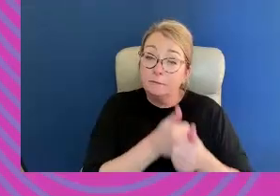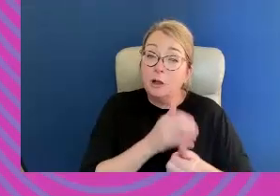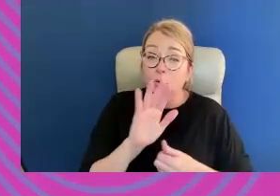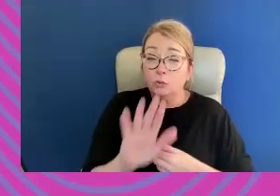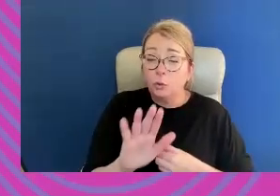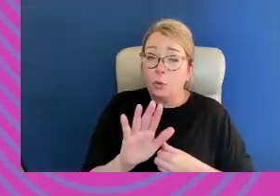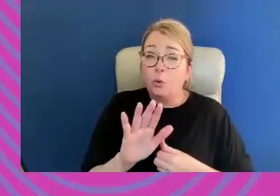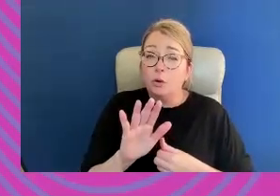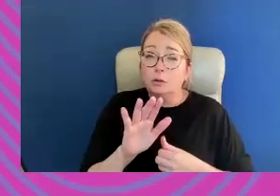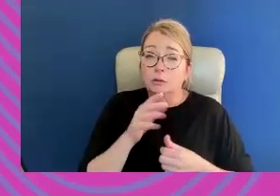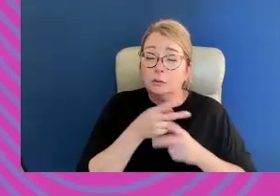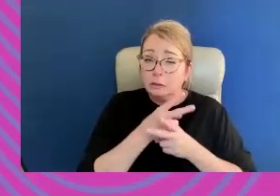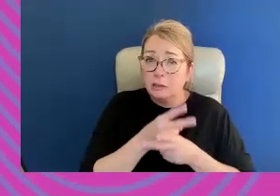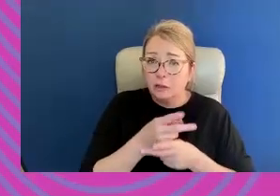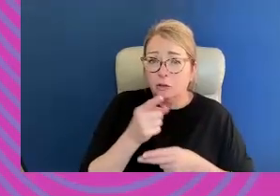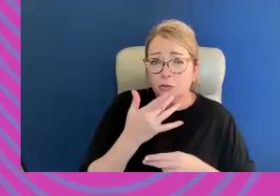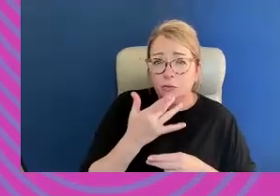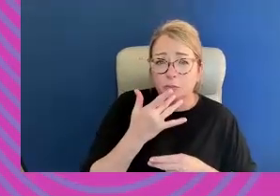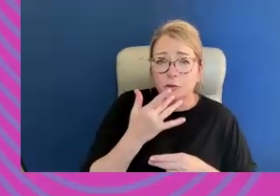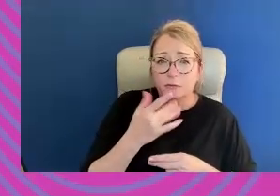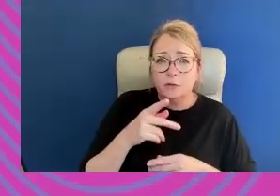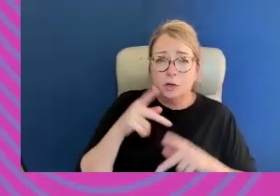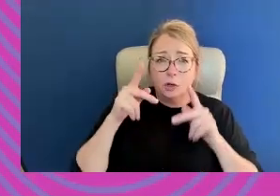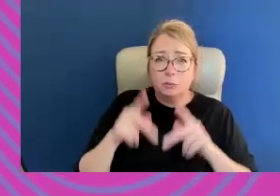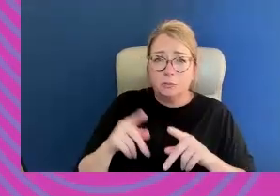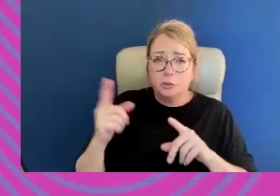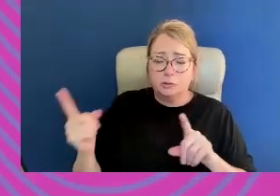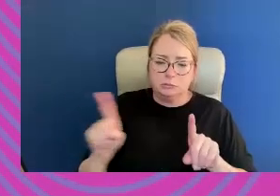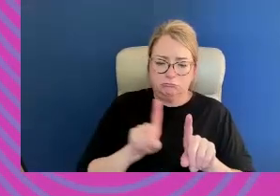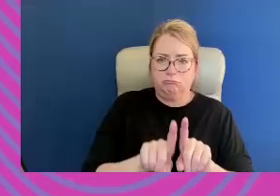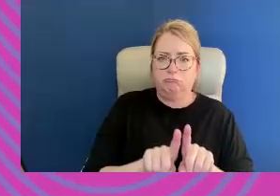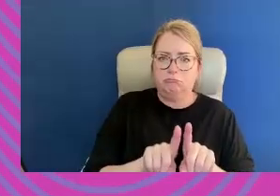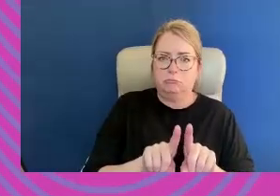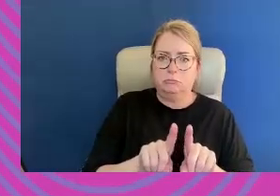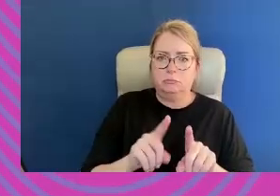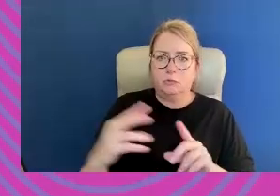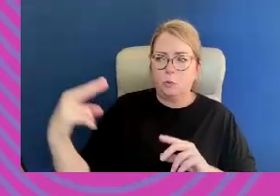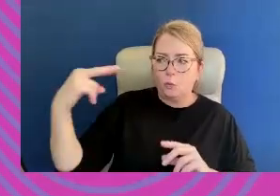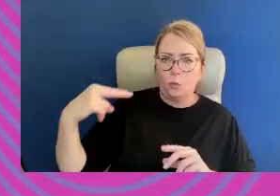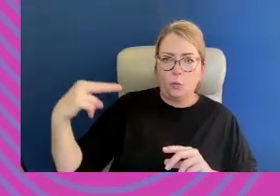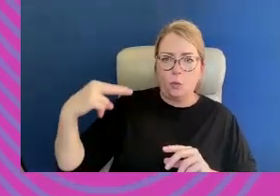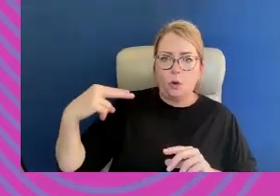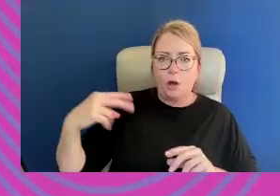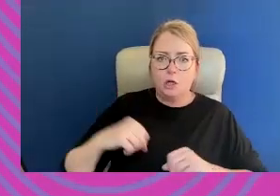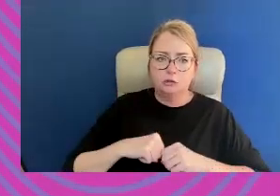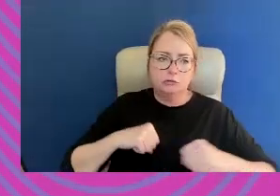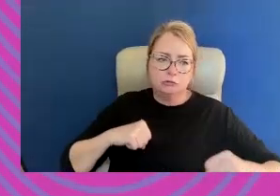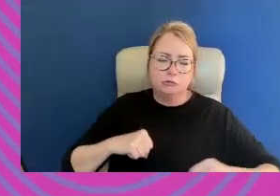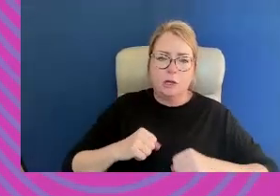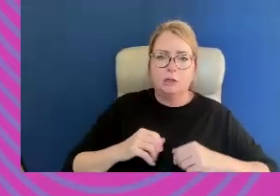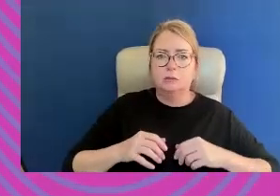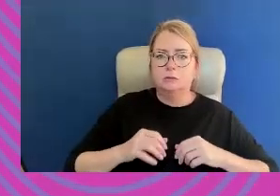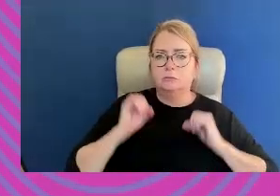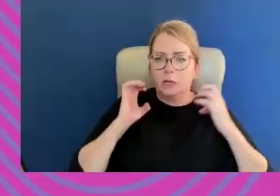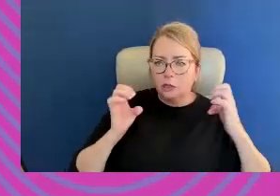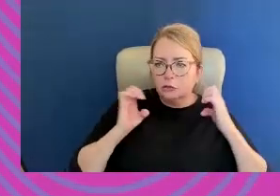to have somebody actually there with you while you're doing different stretches or trying out different activities, you can choose to do that, or you can do it all by yourself. Just